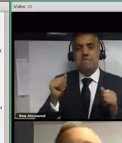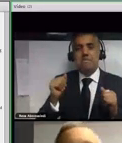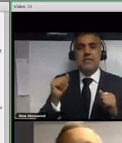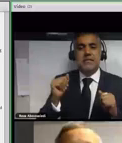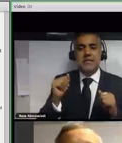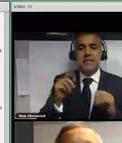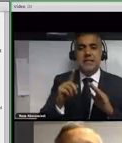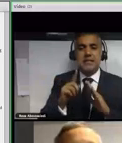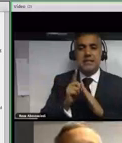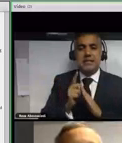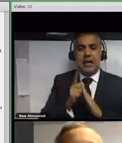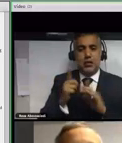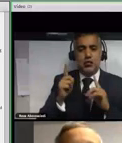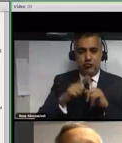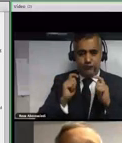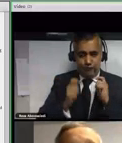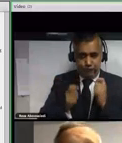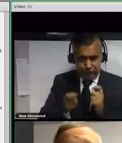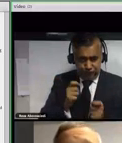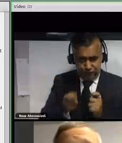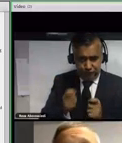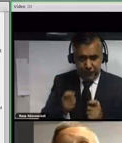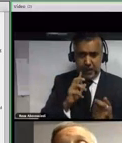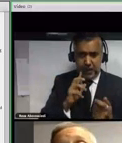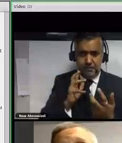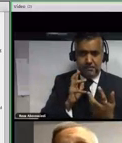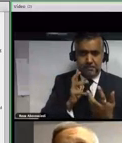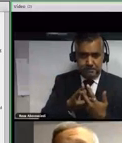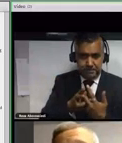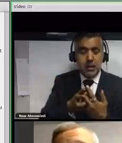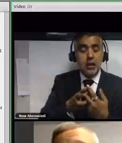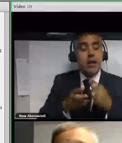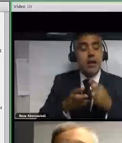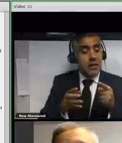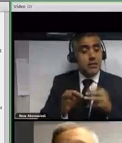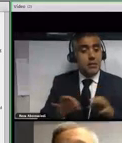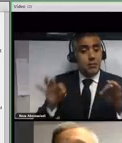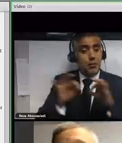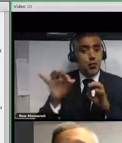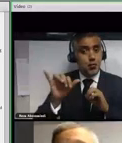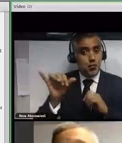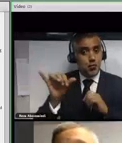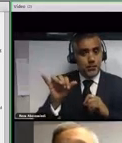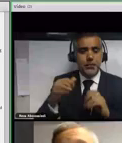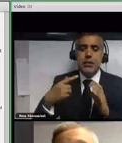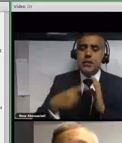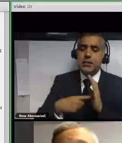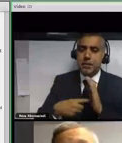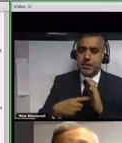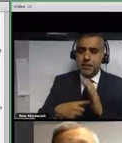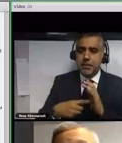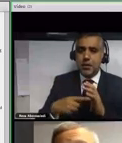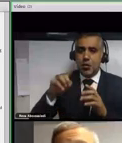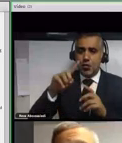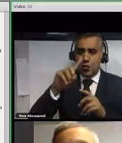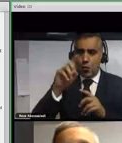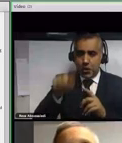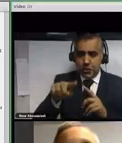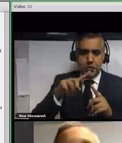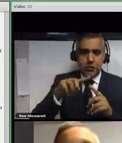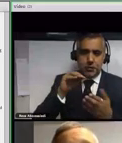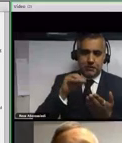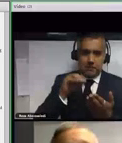seconds to implement. And that's a big deal because sometimes to get questions on a census or a